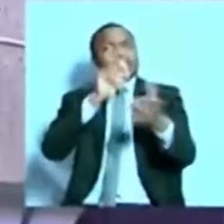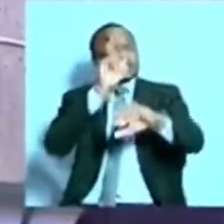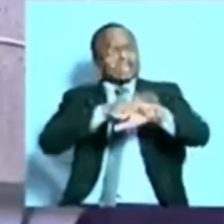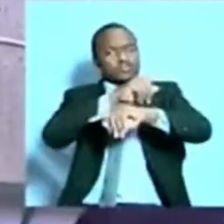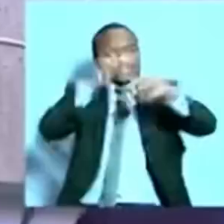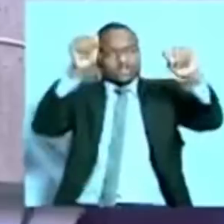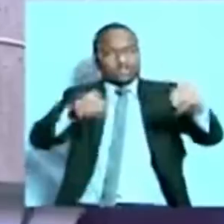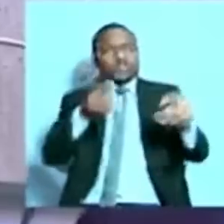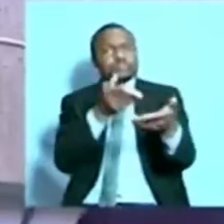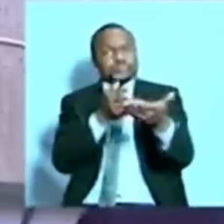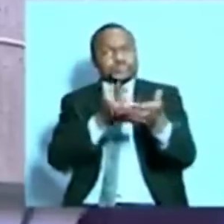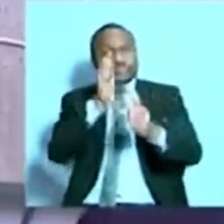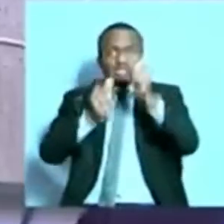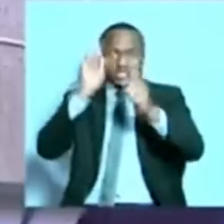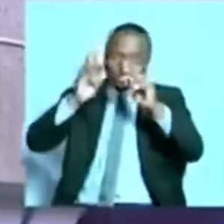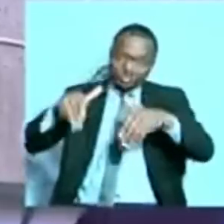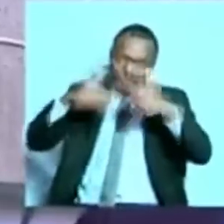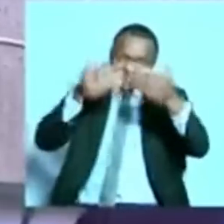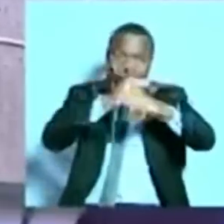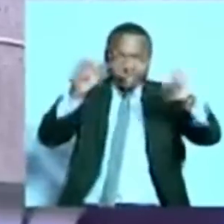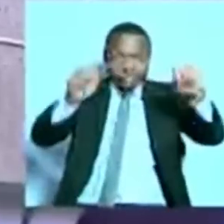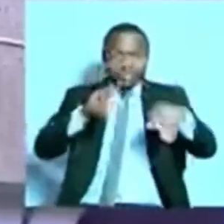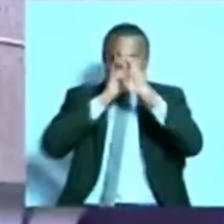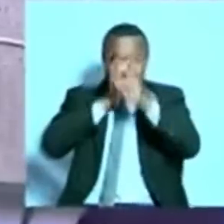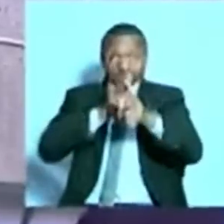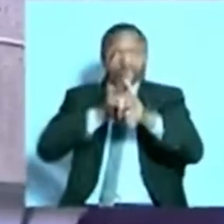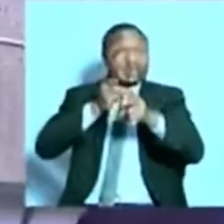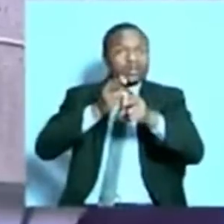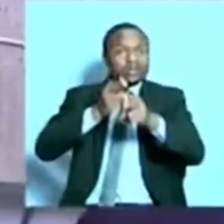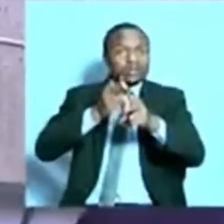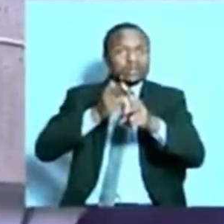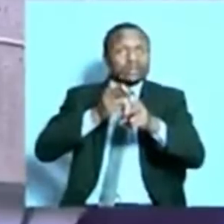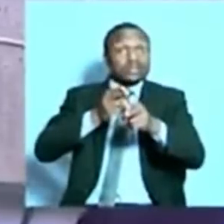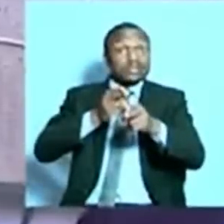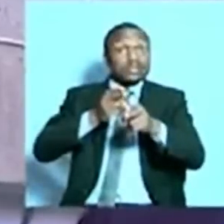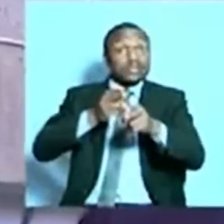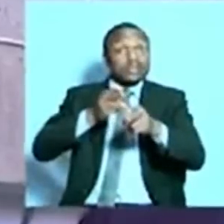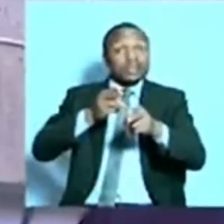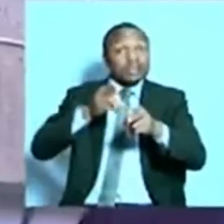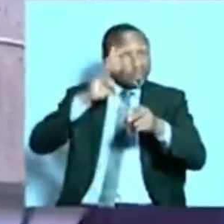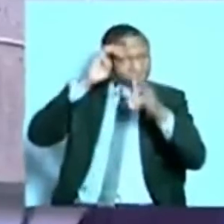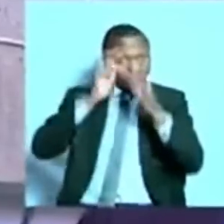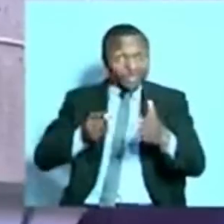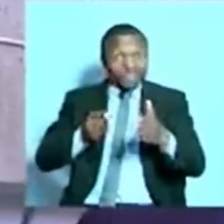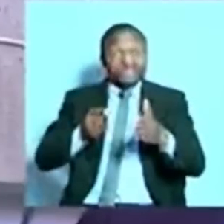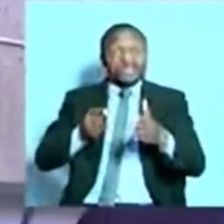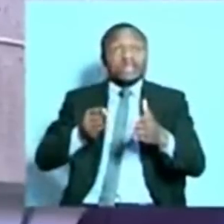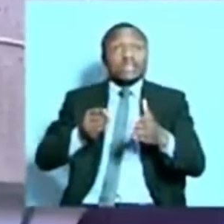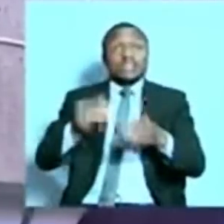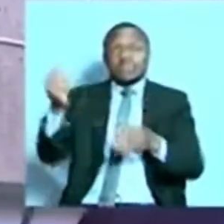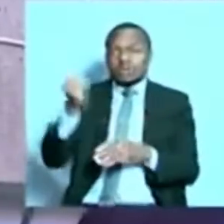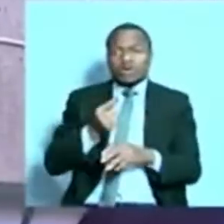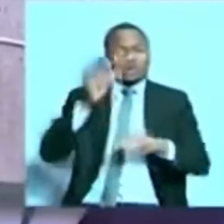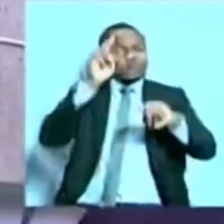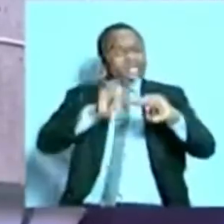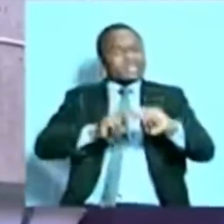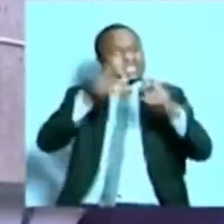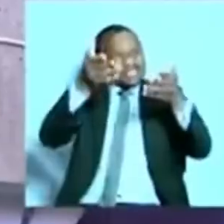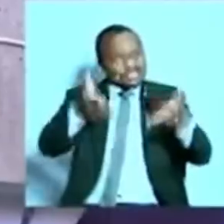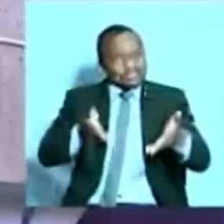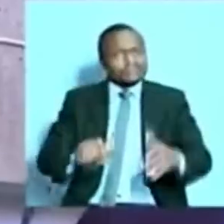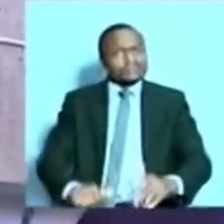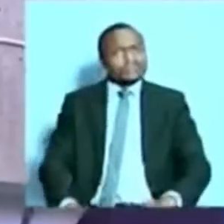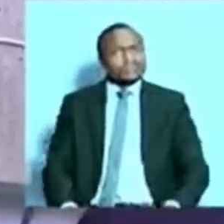table. Madam Speaker, is the honorable member to come and comfortably sit here, knowing that he has